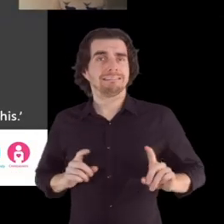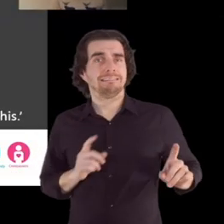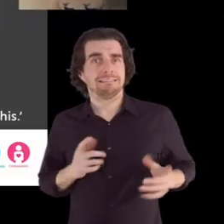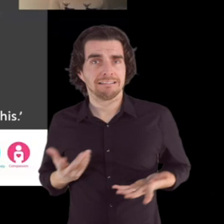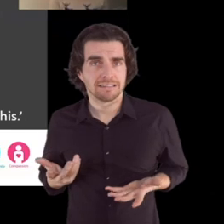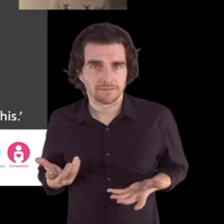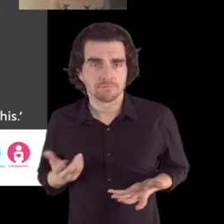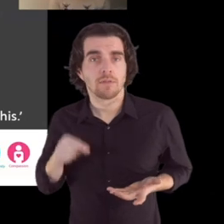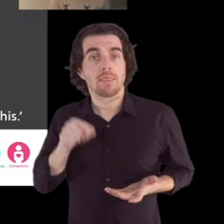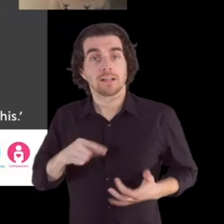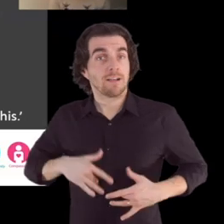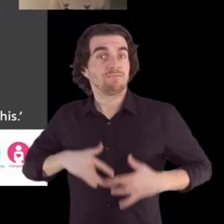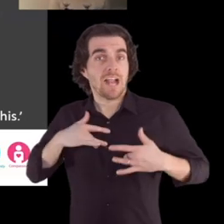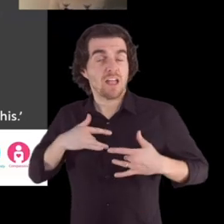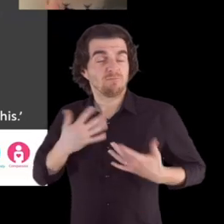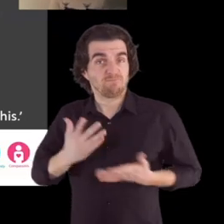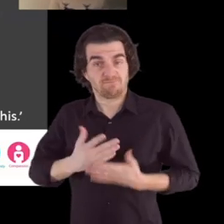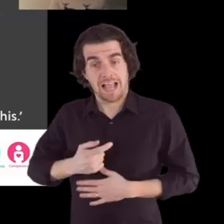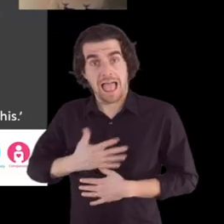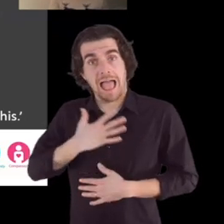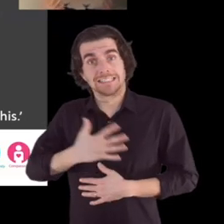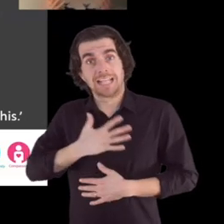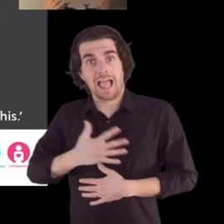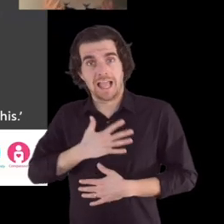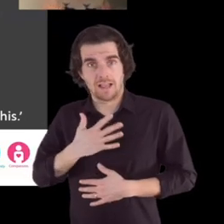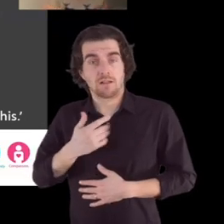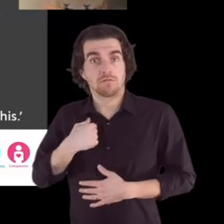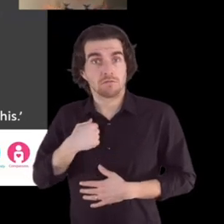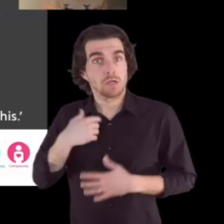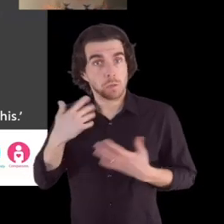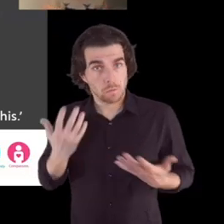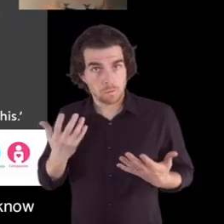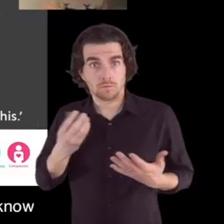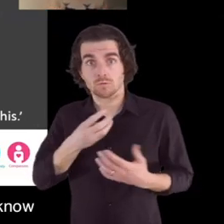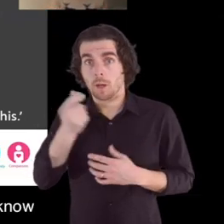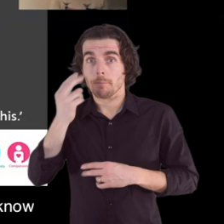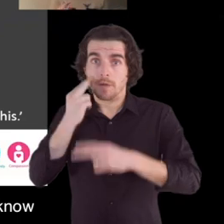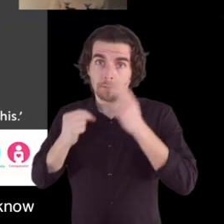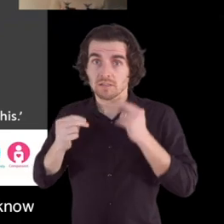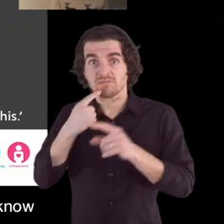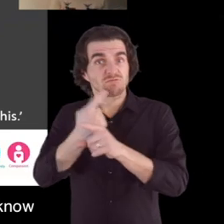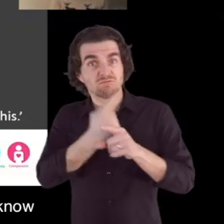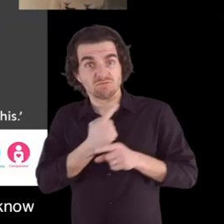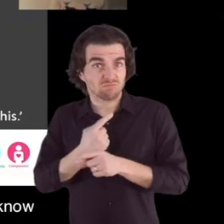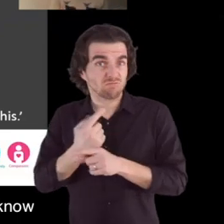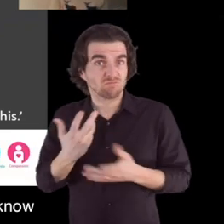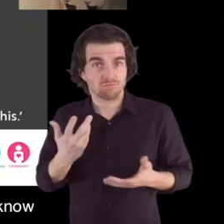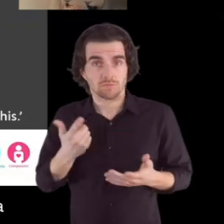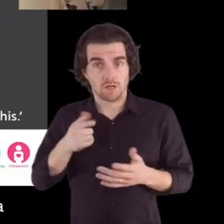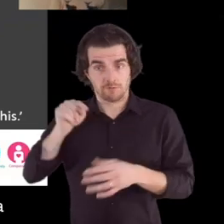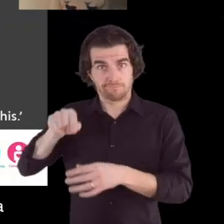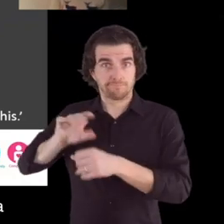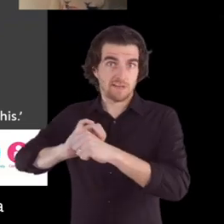And the overriding feeling, I suppose, was anxiety. That's what was really coming through. So some people were saying,